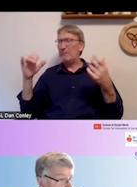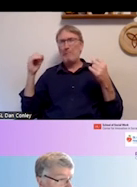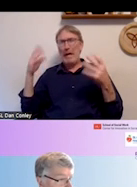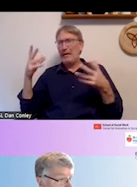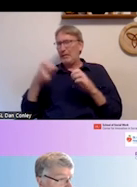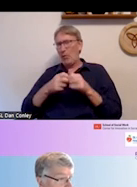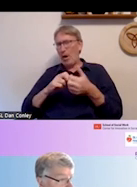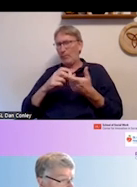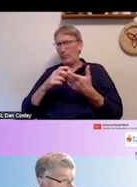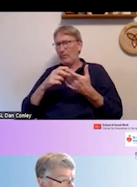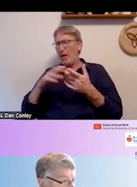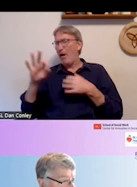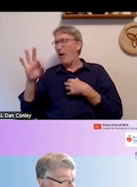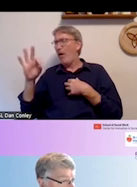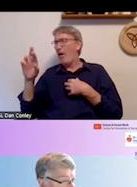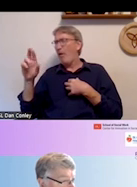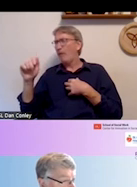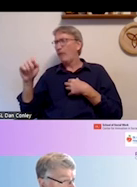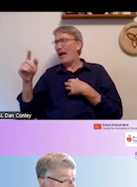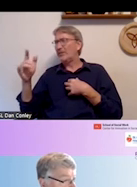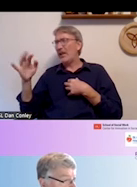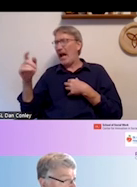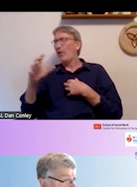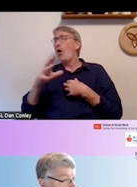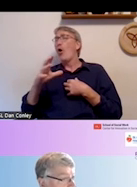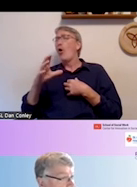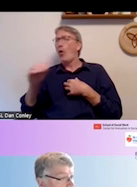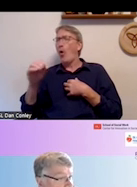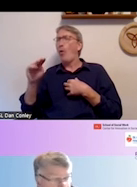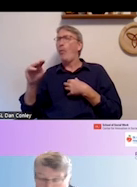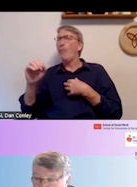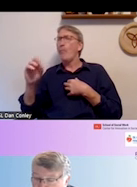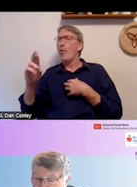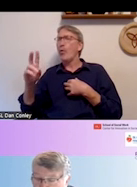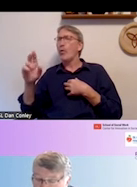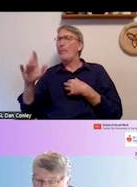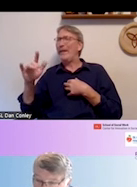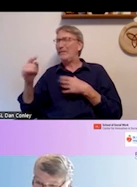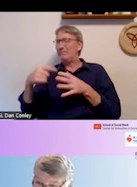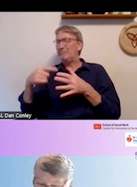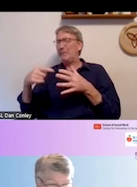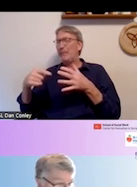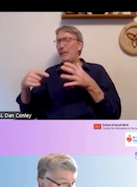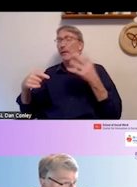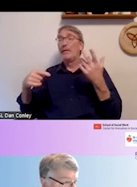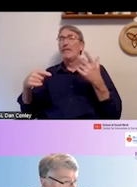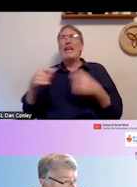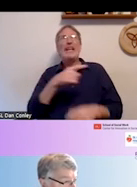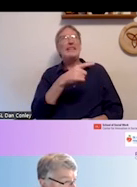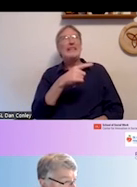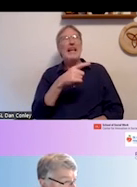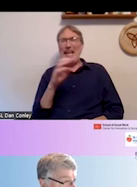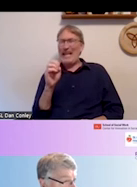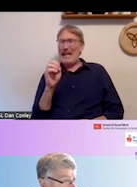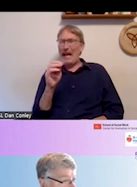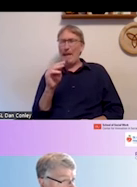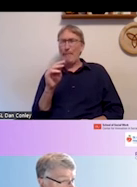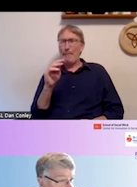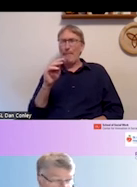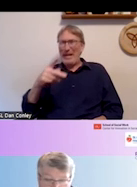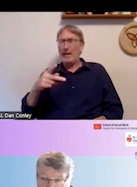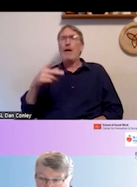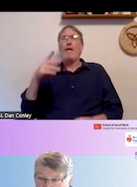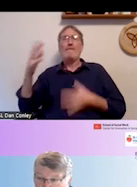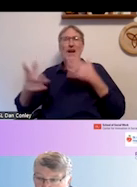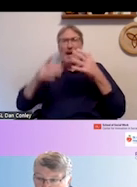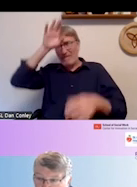other comorbidities. I misspoke. He's an EMT firefighter out in the Pittsburgh area. Mark